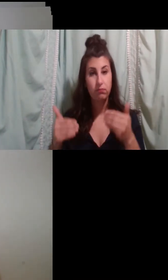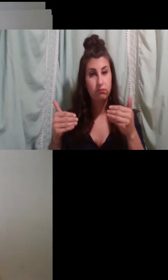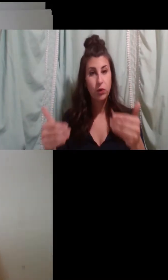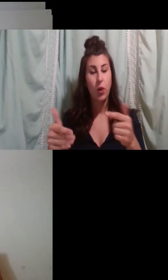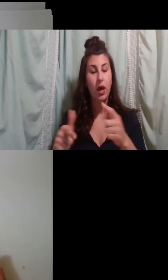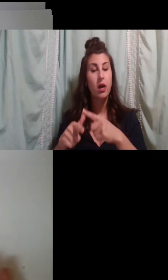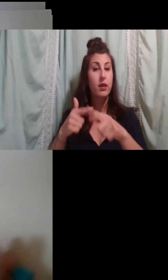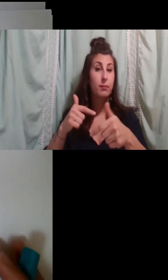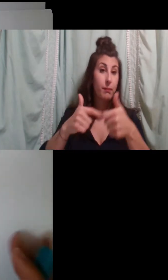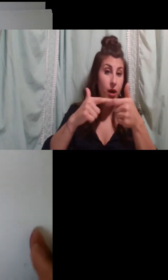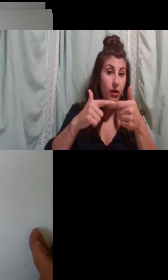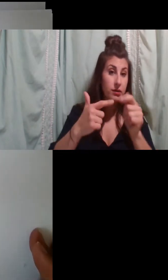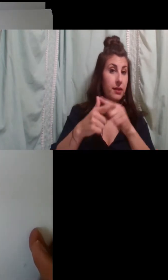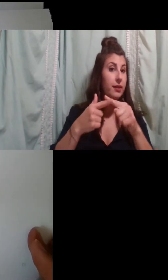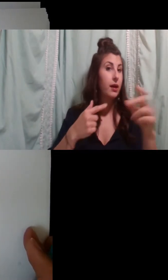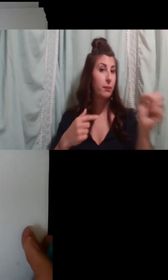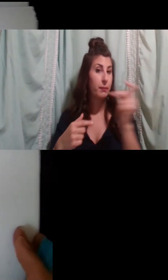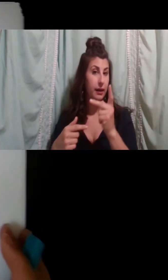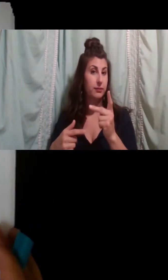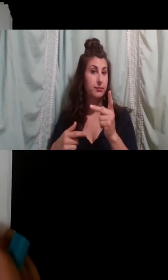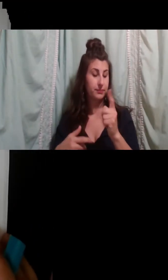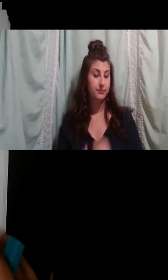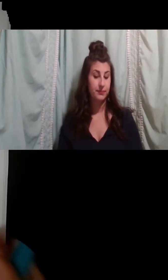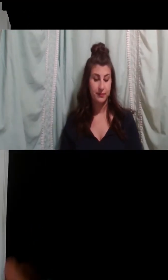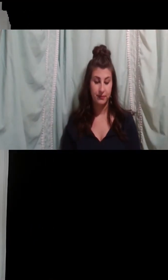Okay, go ahead and then pause and then come back.